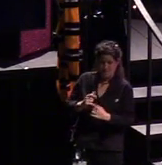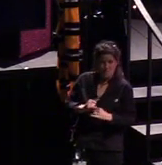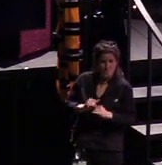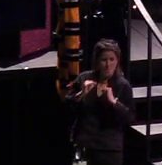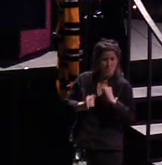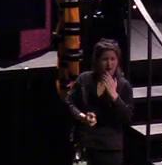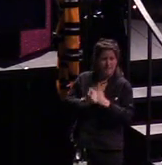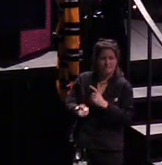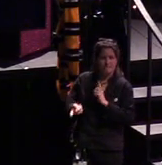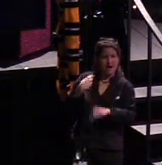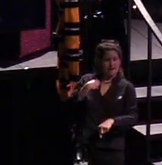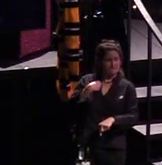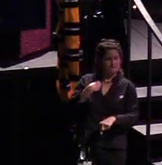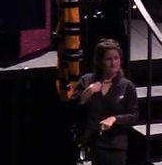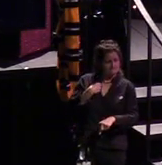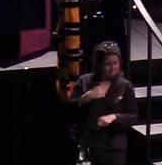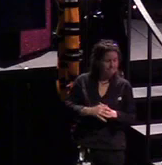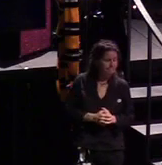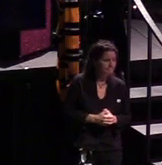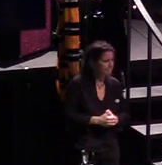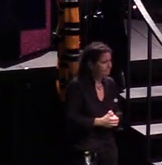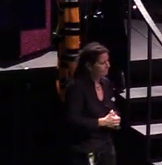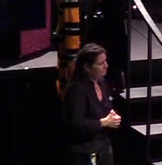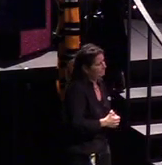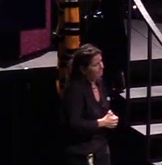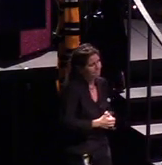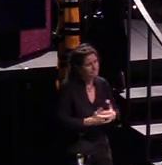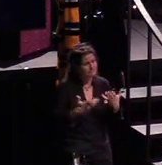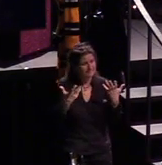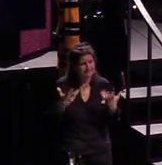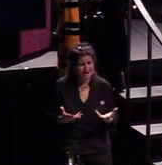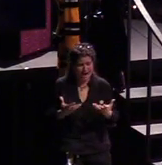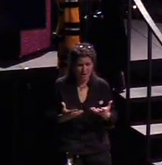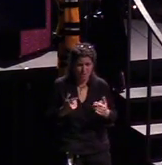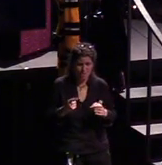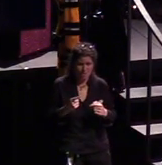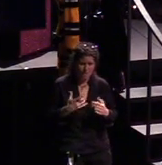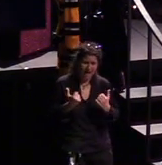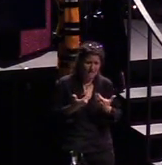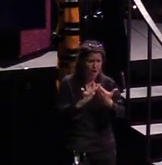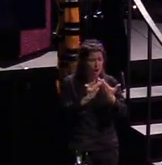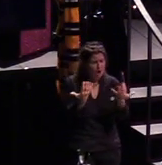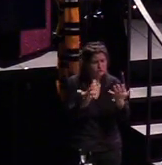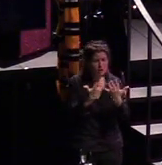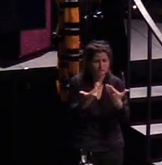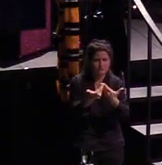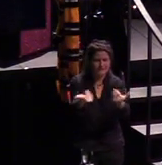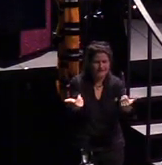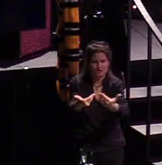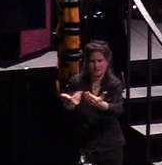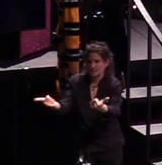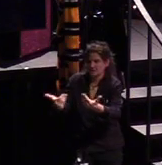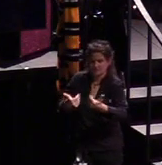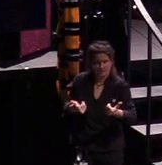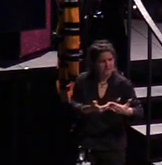returning biscuit in a time of increasing division is more important than ever